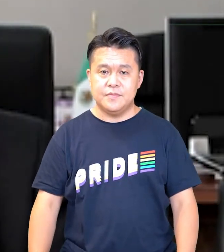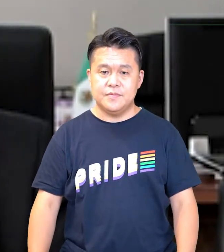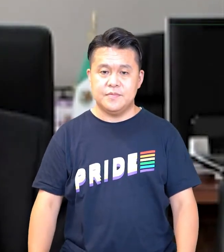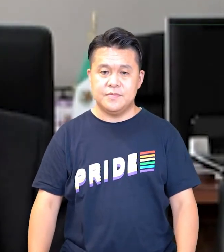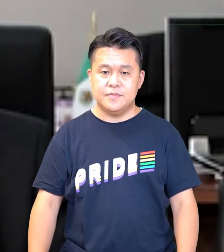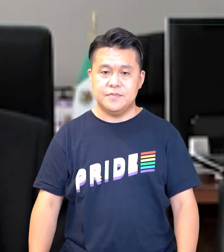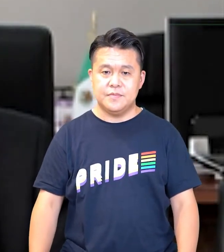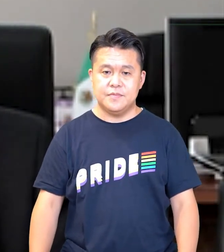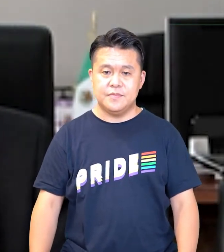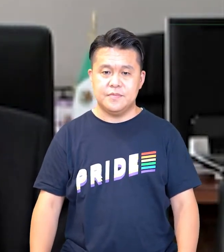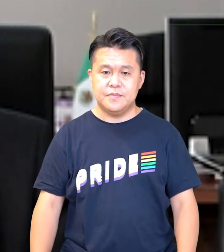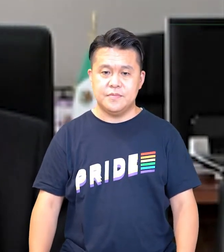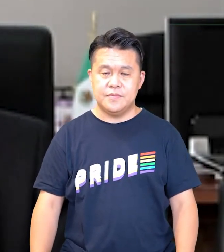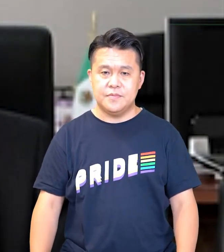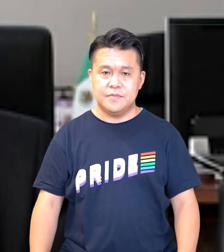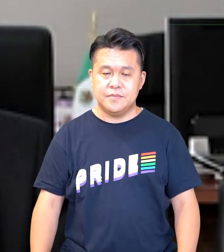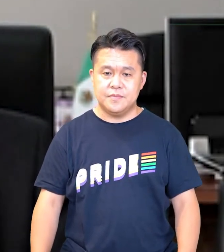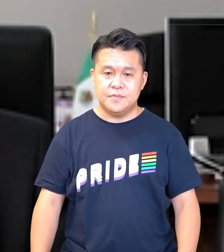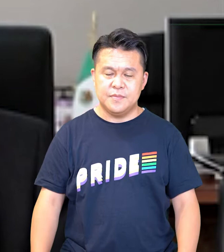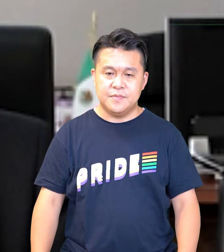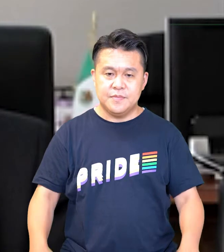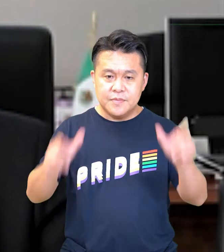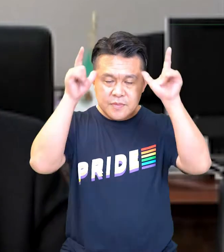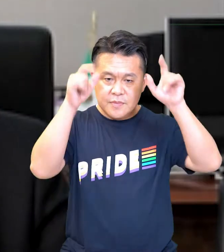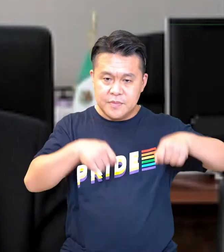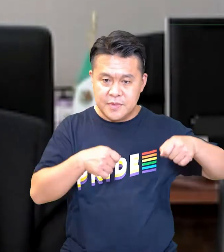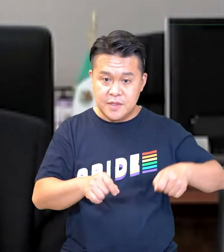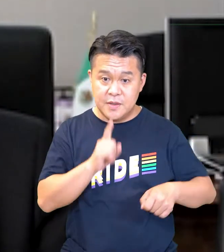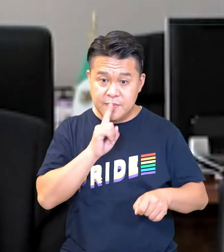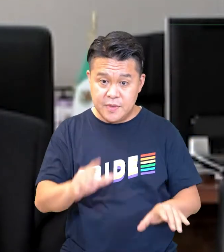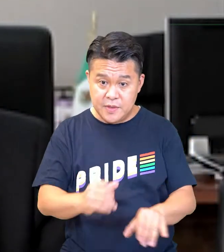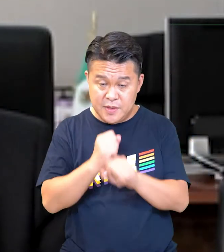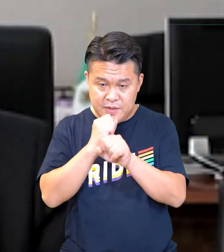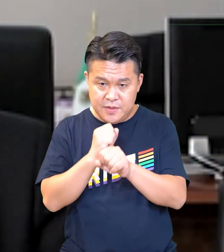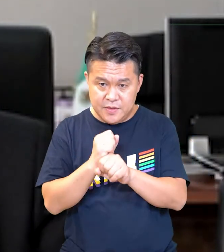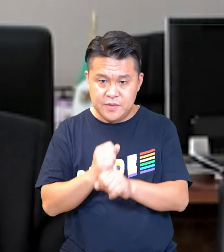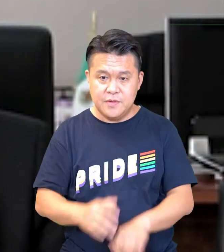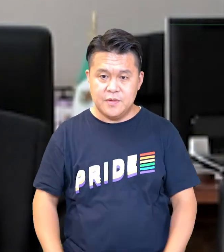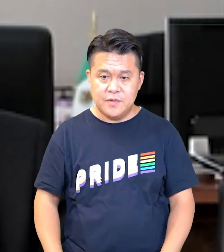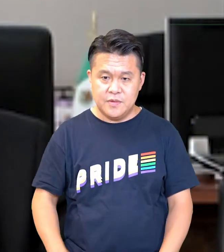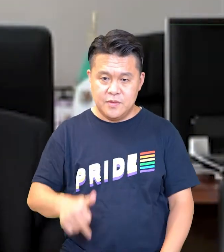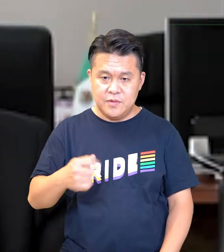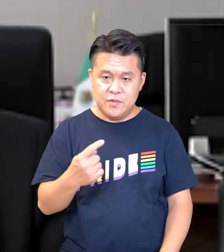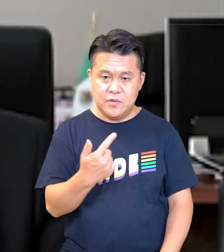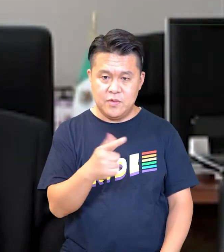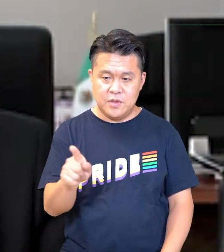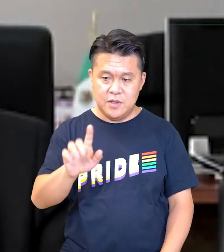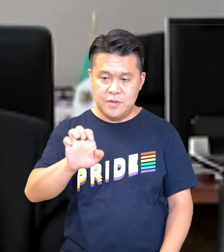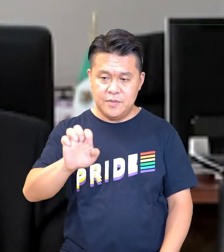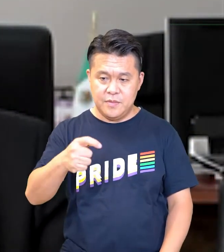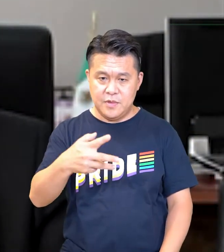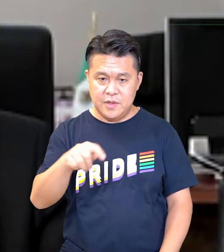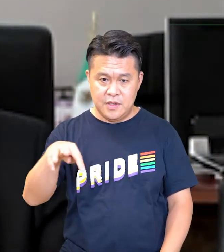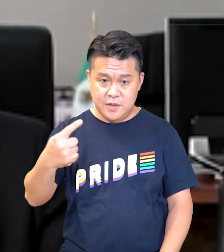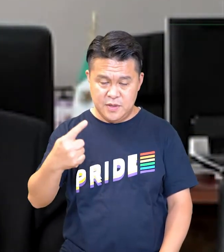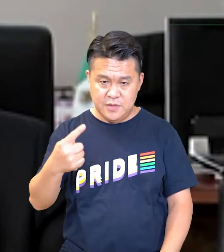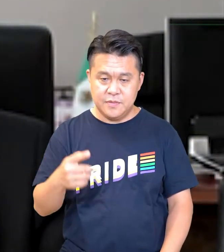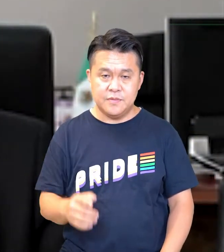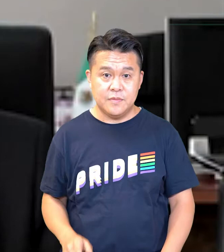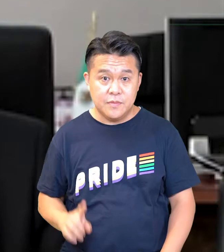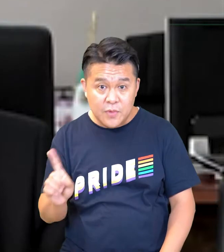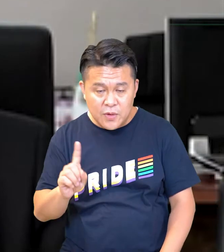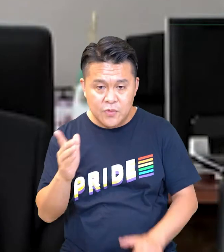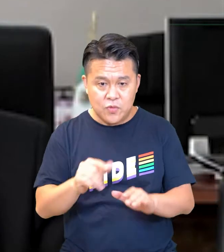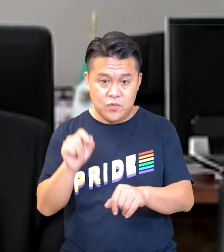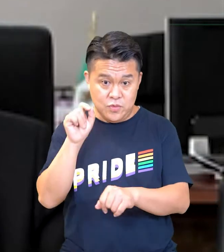Prevent Discrimination, in Spanish, CONAPRED, a body with the power to